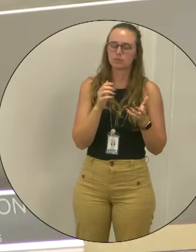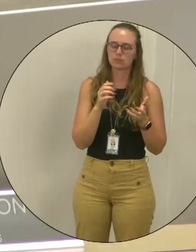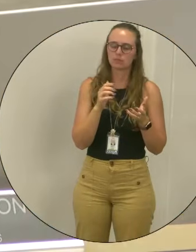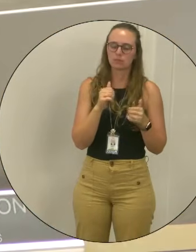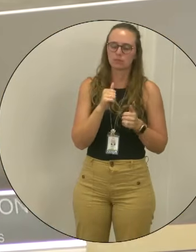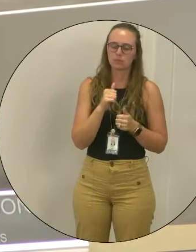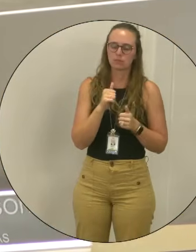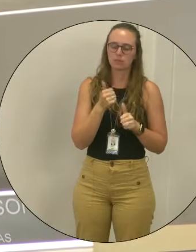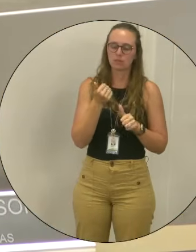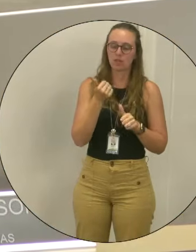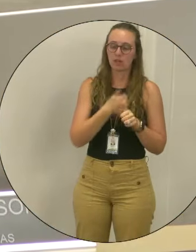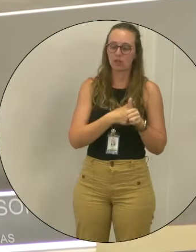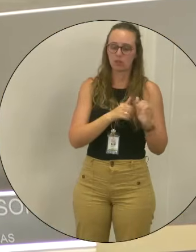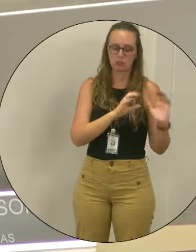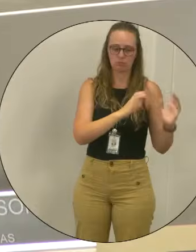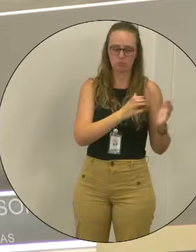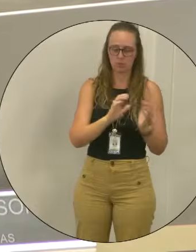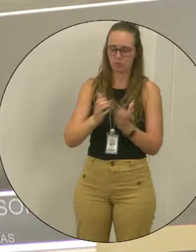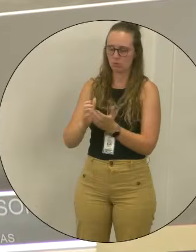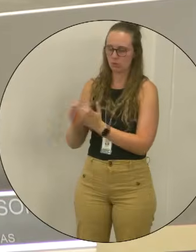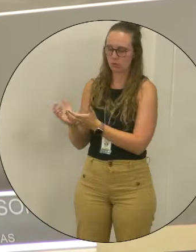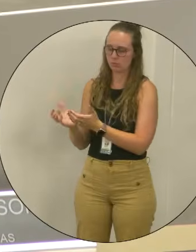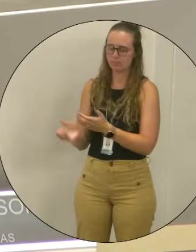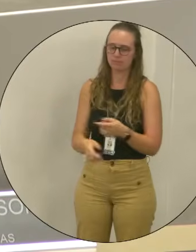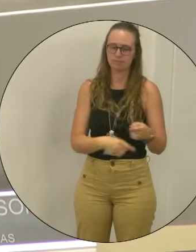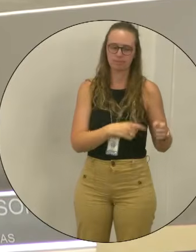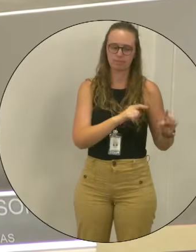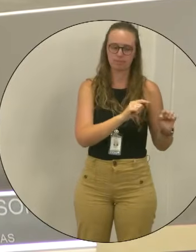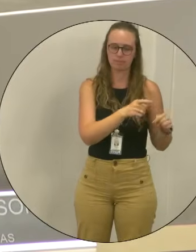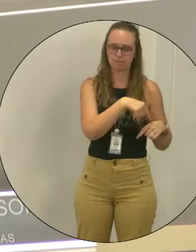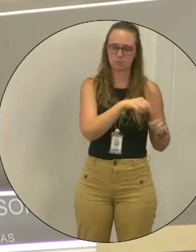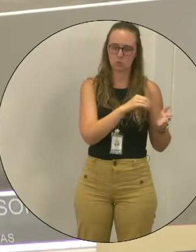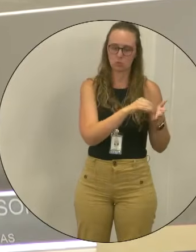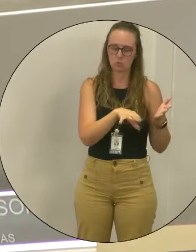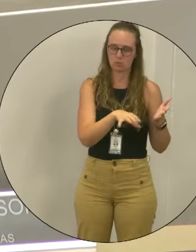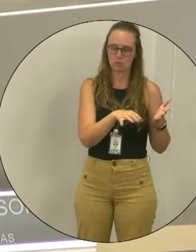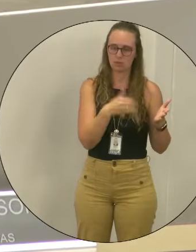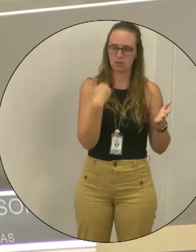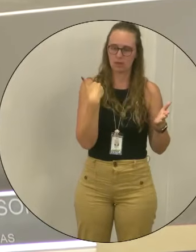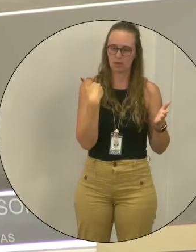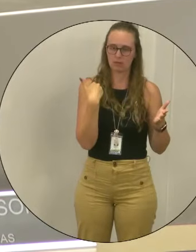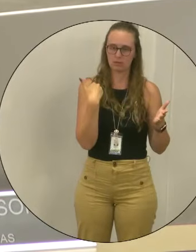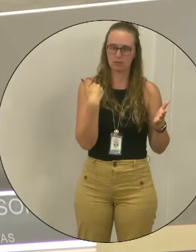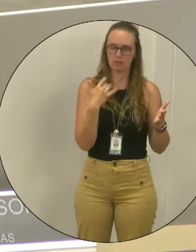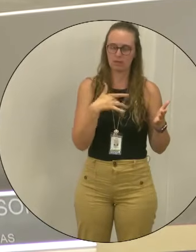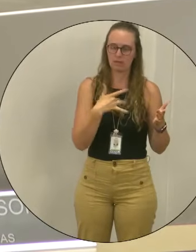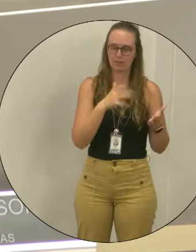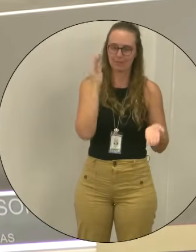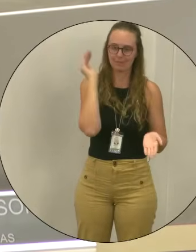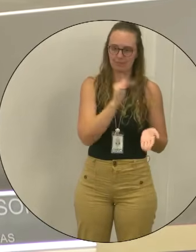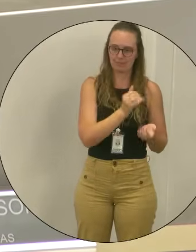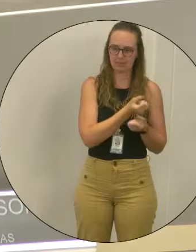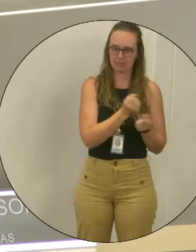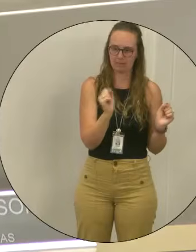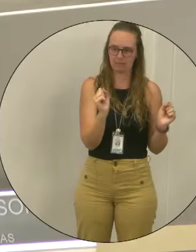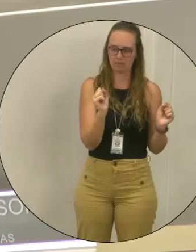across each one of the categories, the students that have the perception of feeling least safe, with the exception of